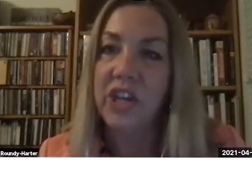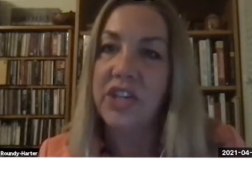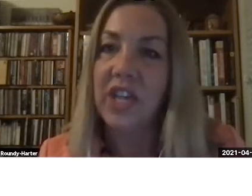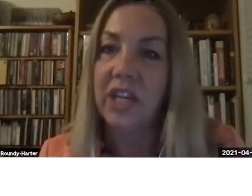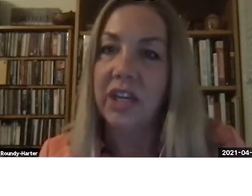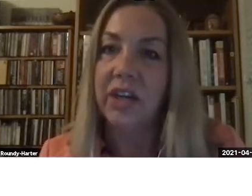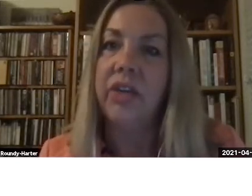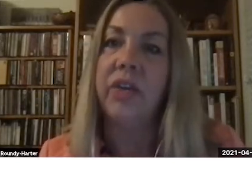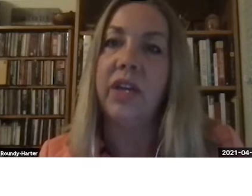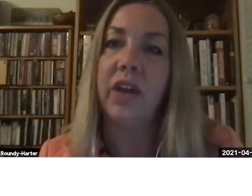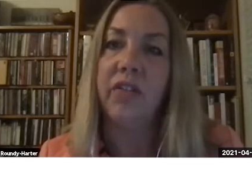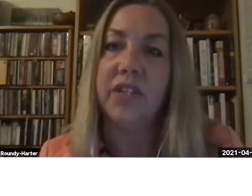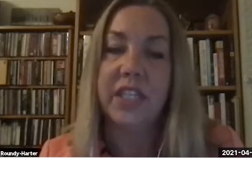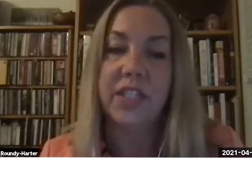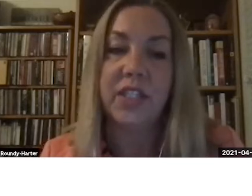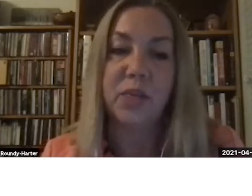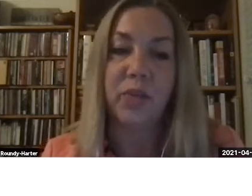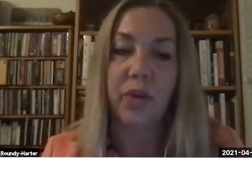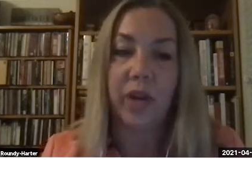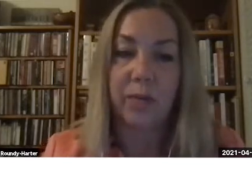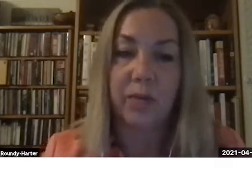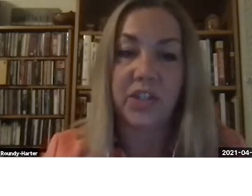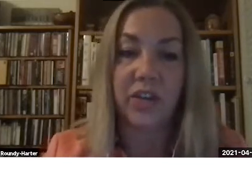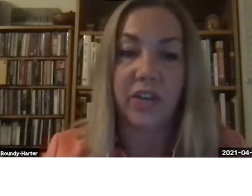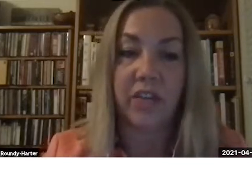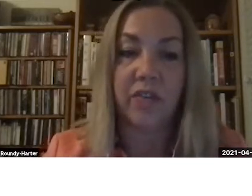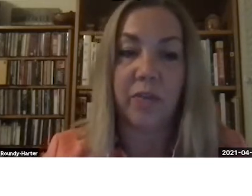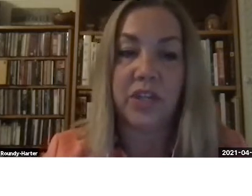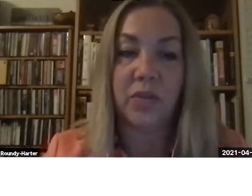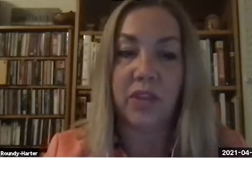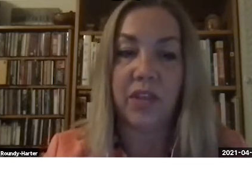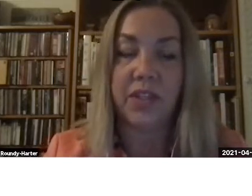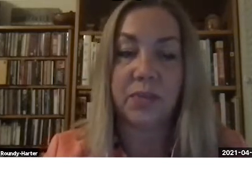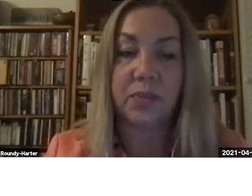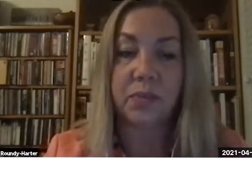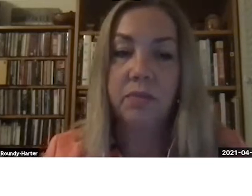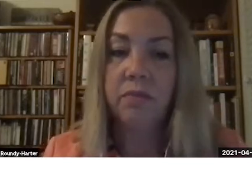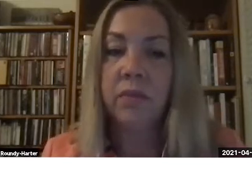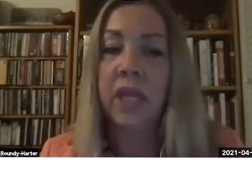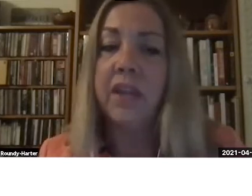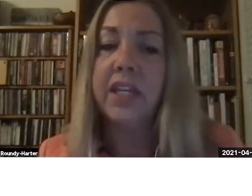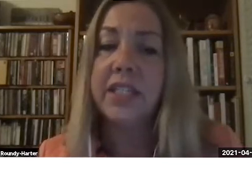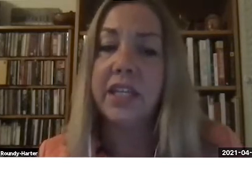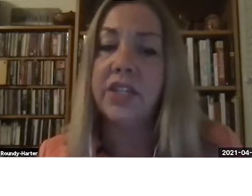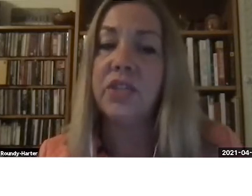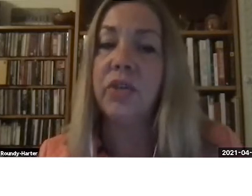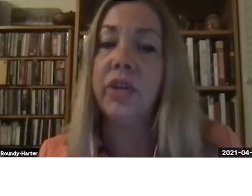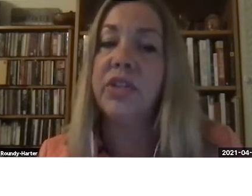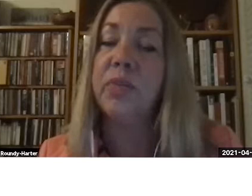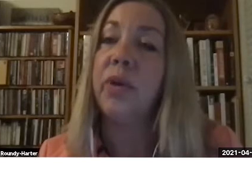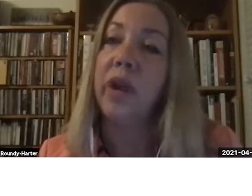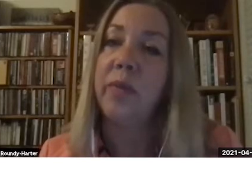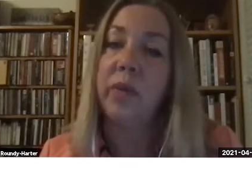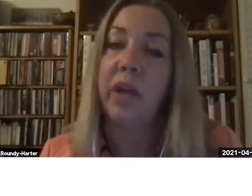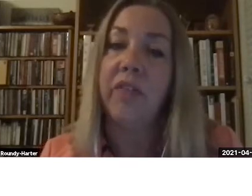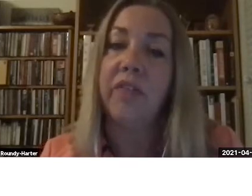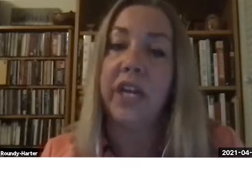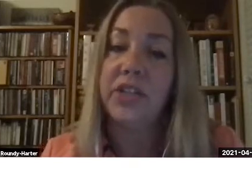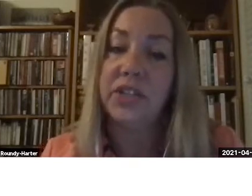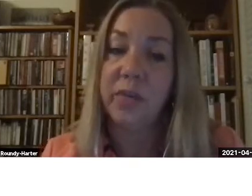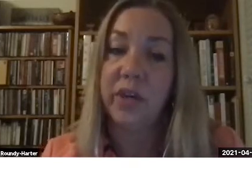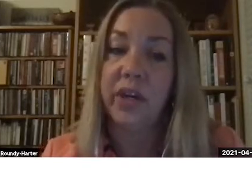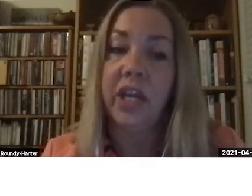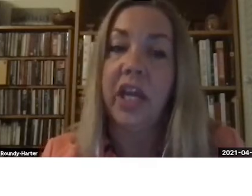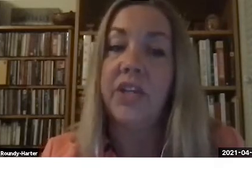Director John Shetler, who oversees this program and shared the information with us. The extended school year is a program that we offer